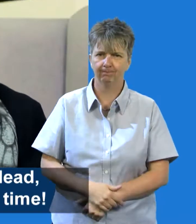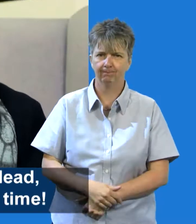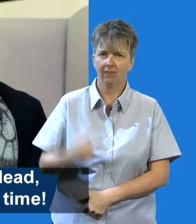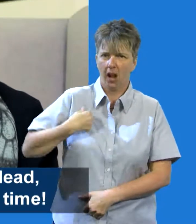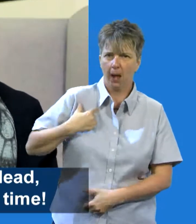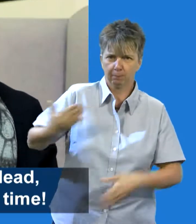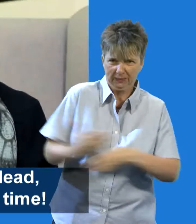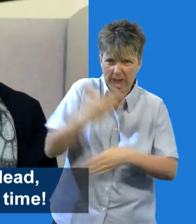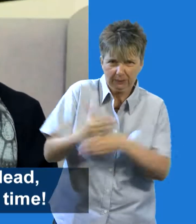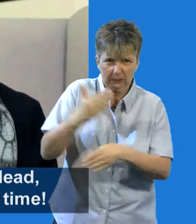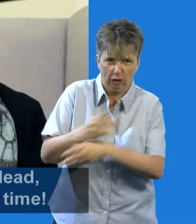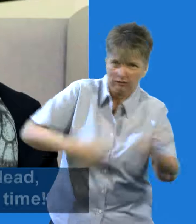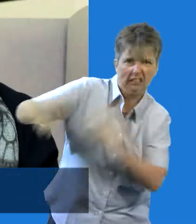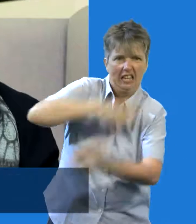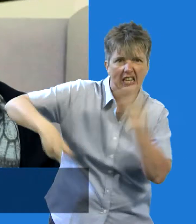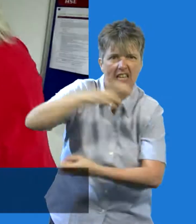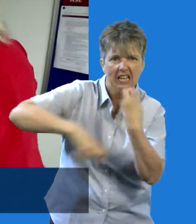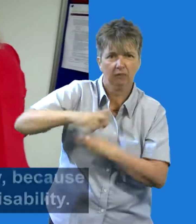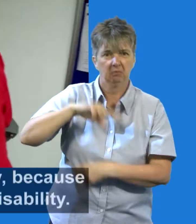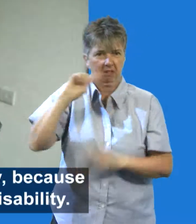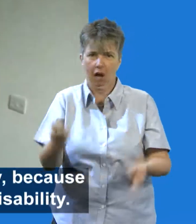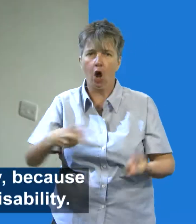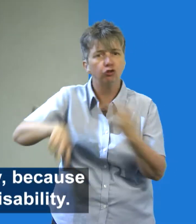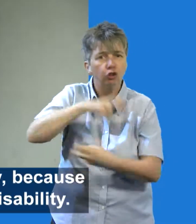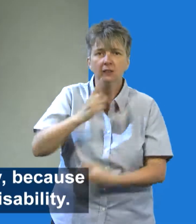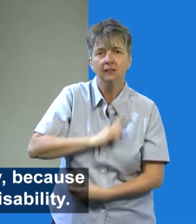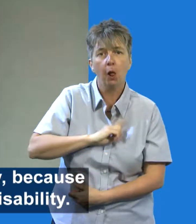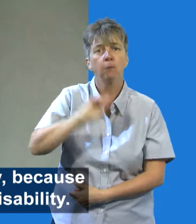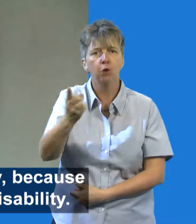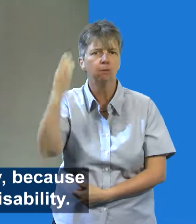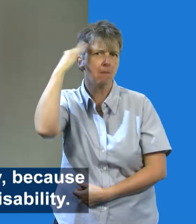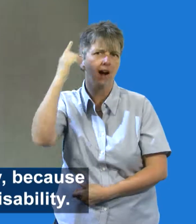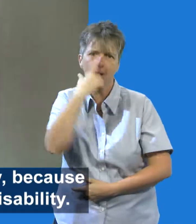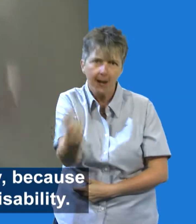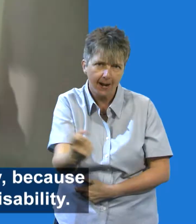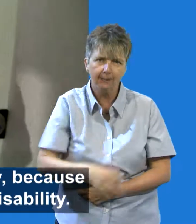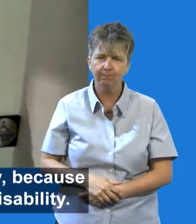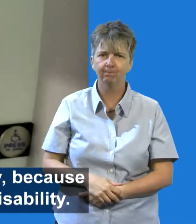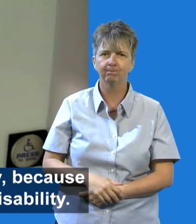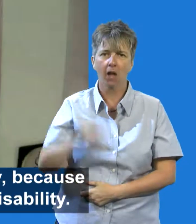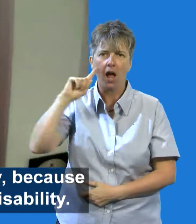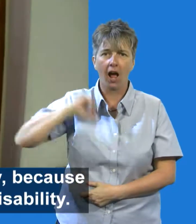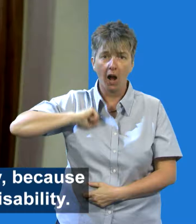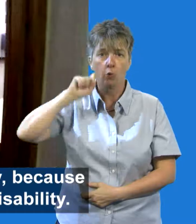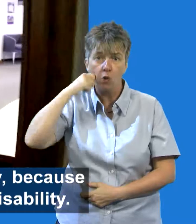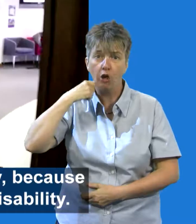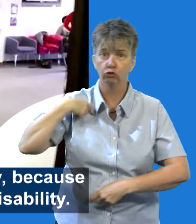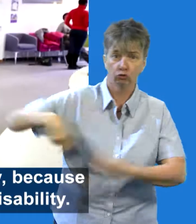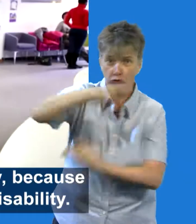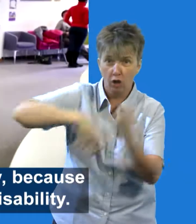drop down dead, at least I'll have had a good time. I consider myself thoroughly lucky because I